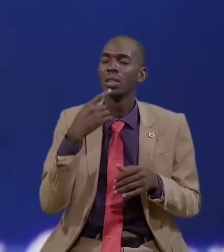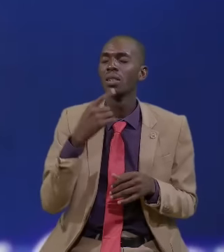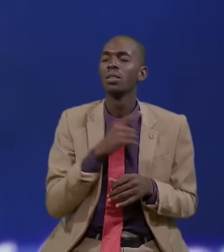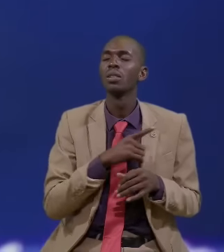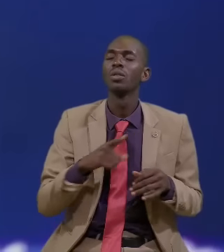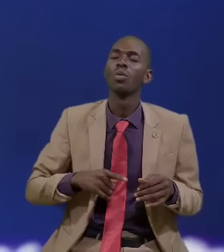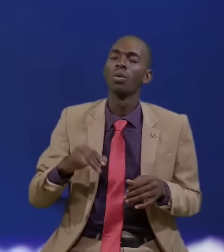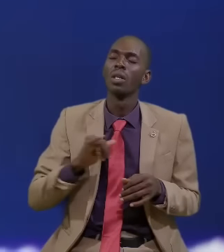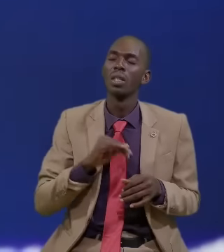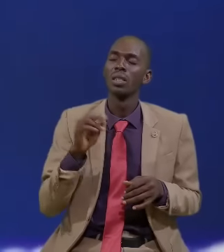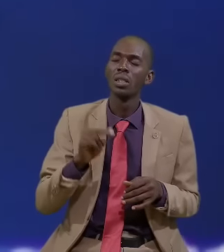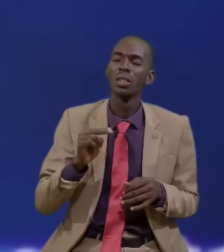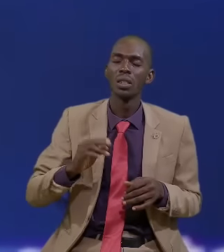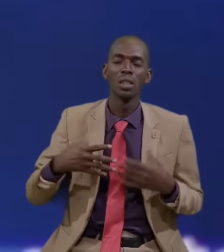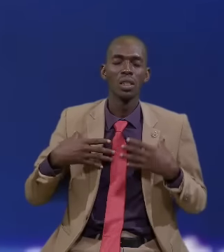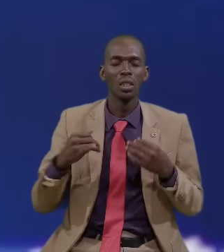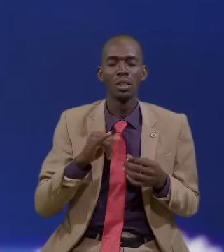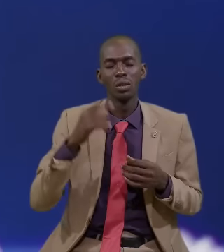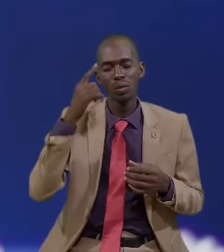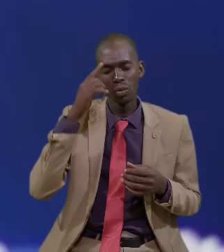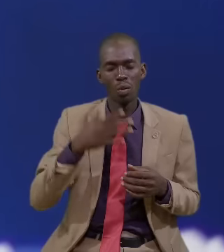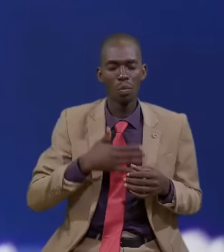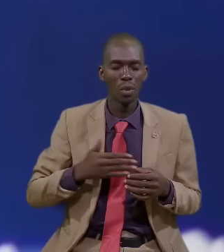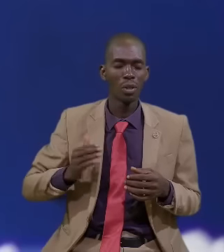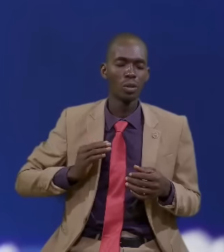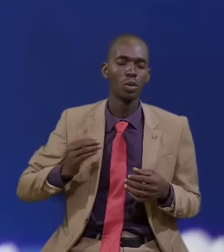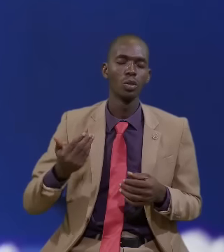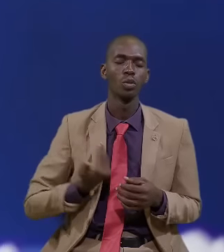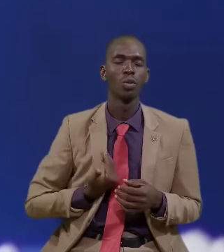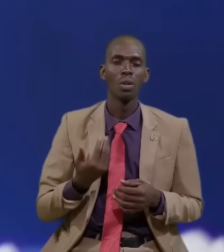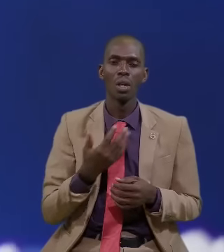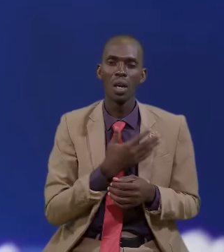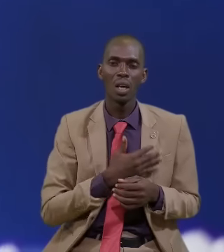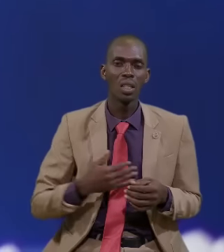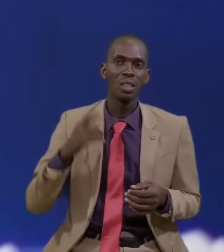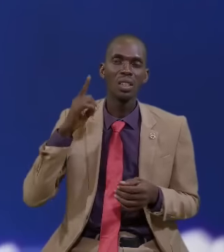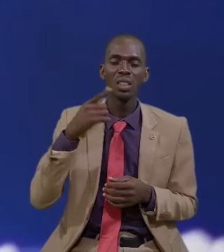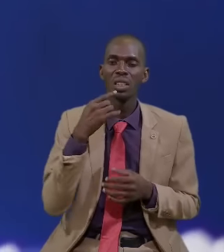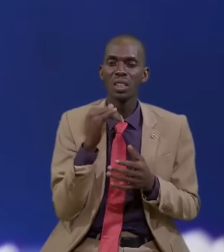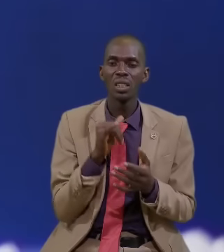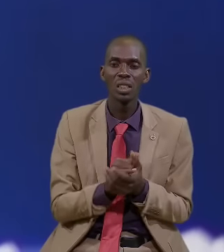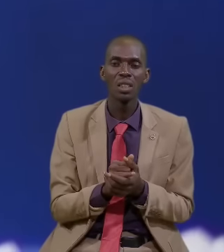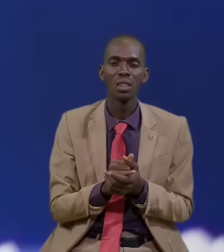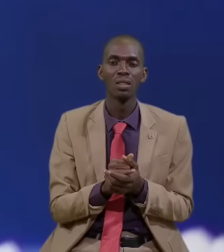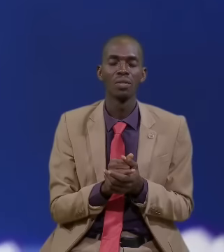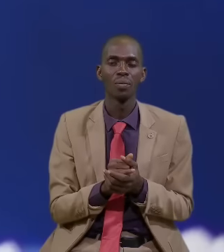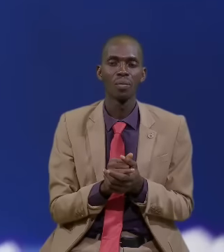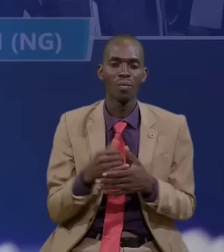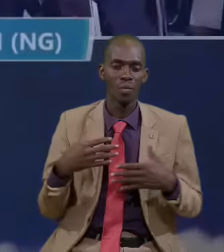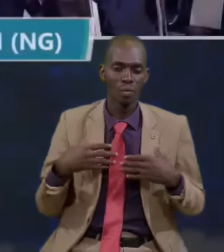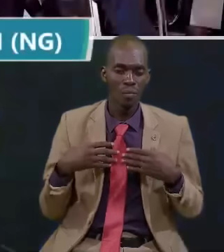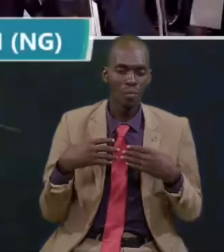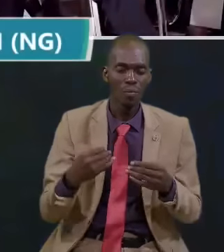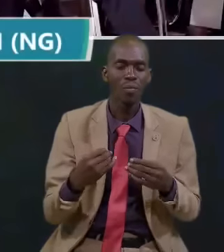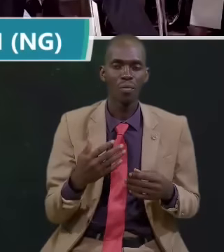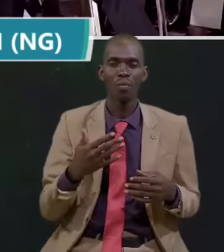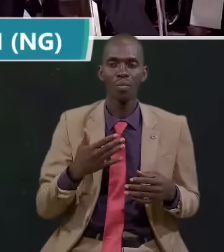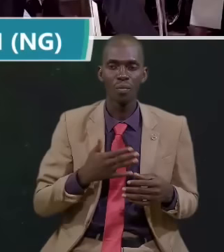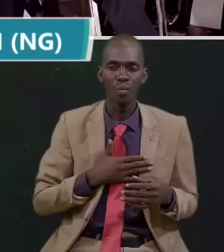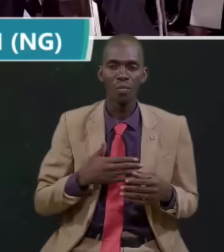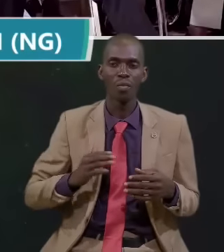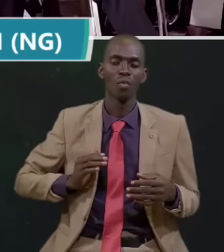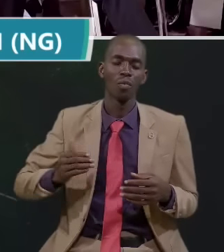And he said, heal my soul, for I have sinned against thee. Look at